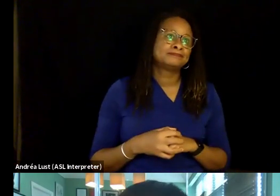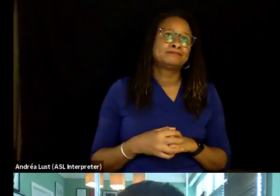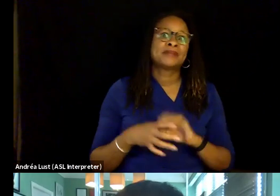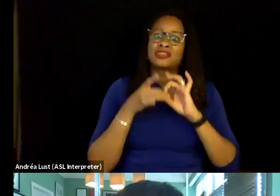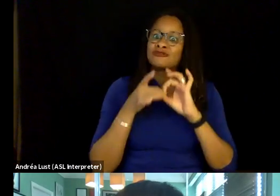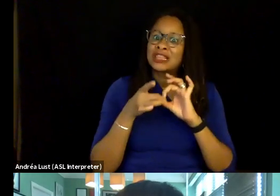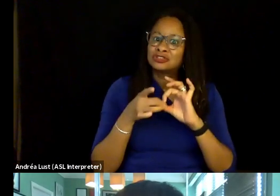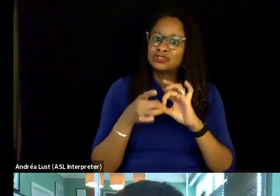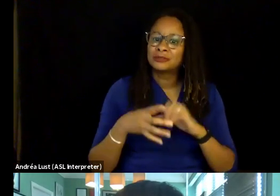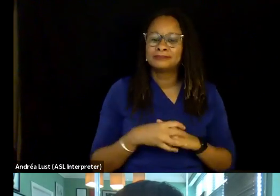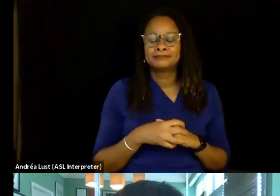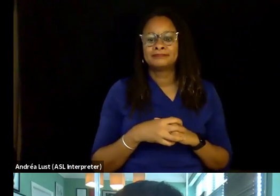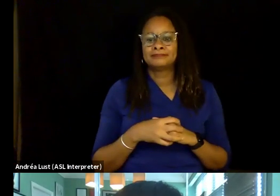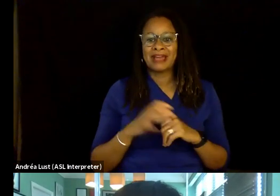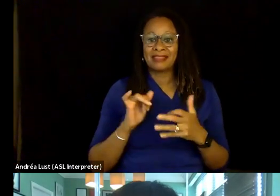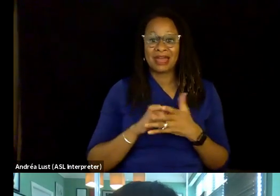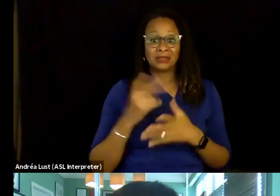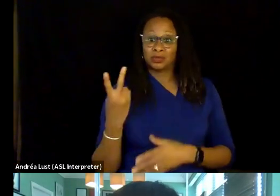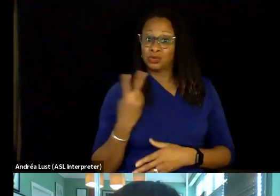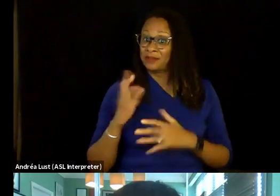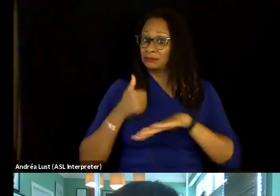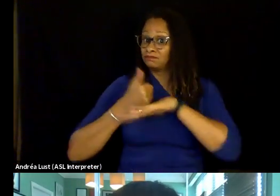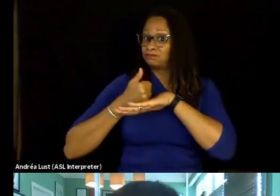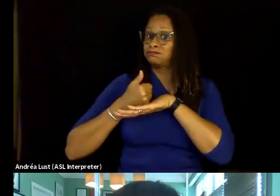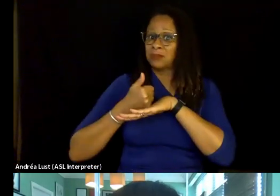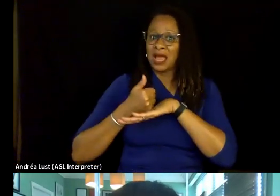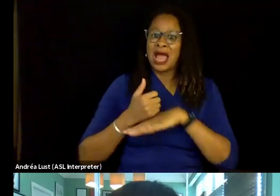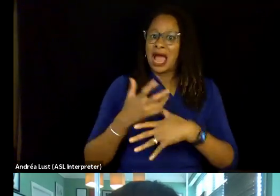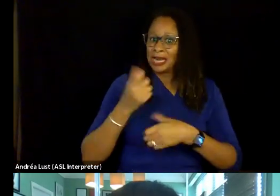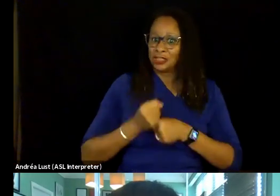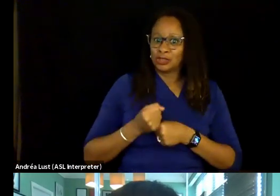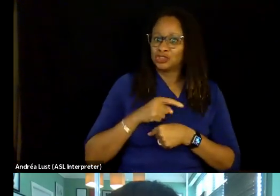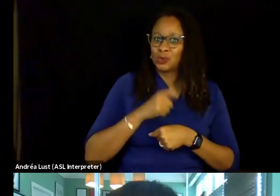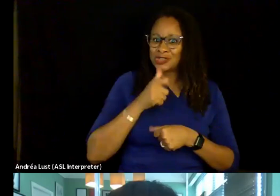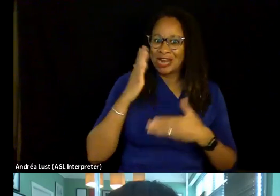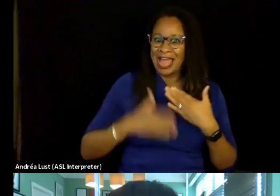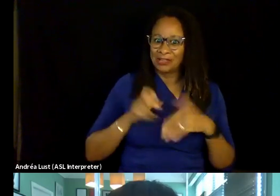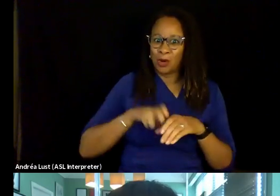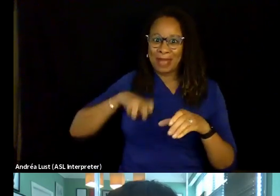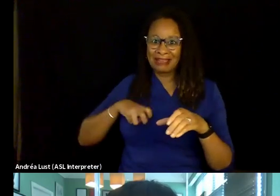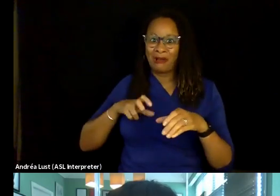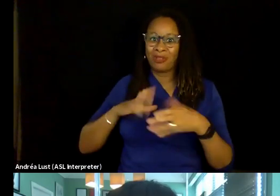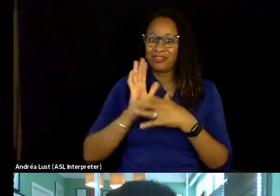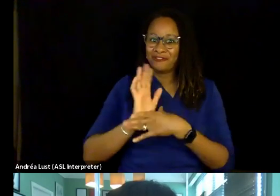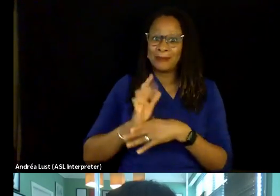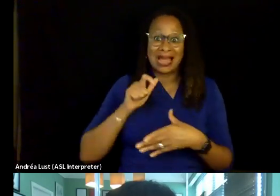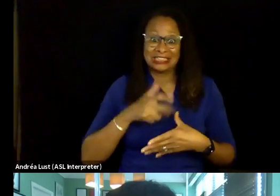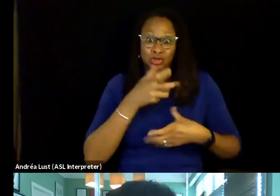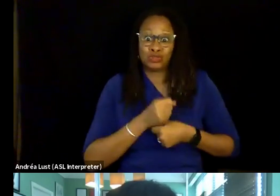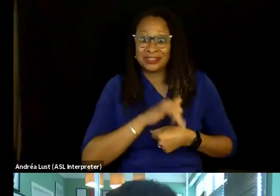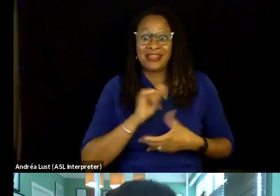trust that we formed. That I trusted she was not going to back out of the film. Right. I also had to trust that, because that would have been